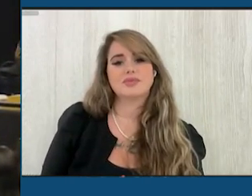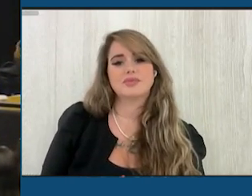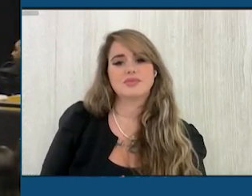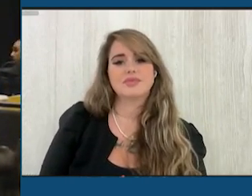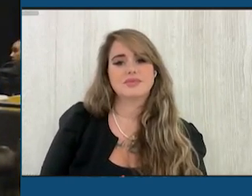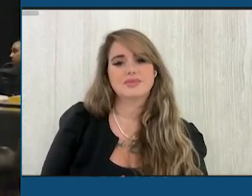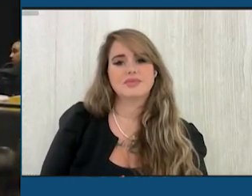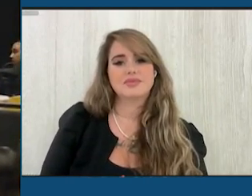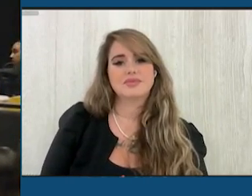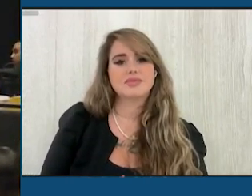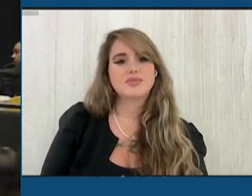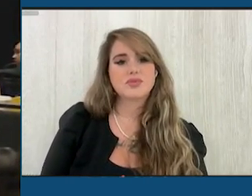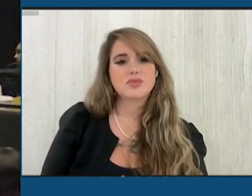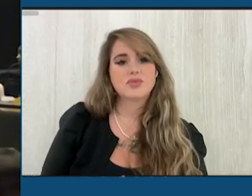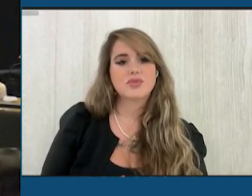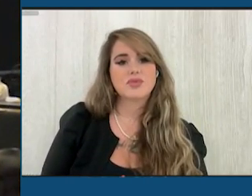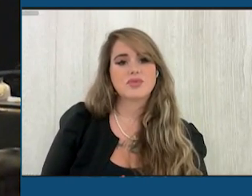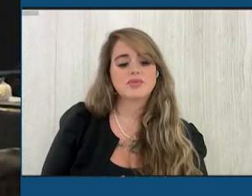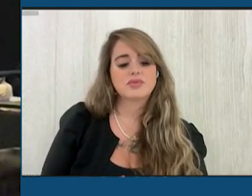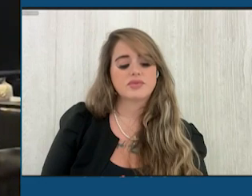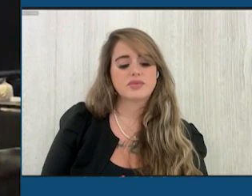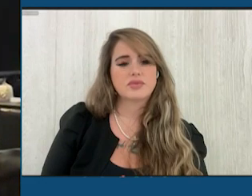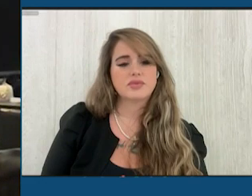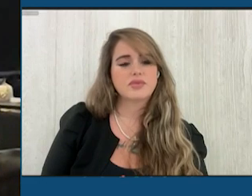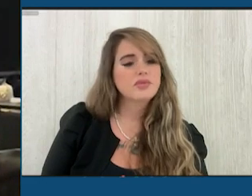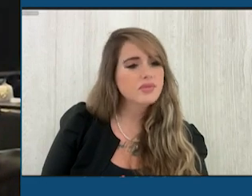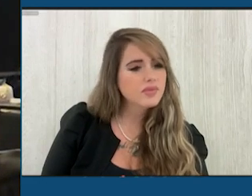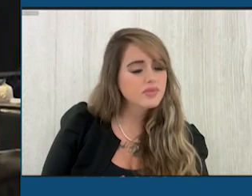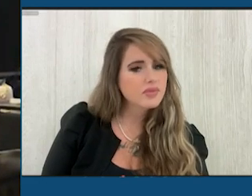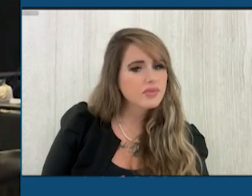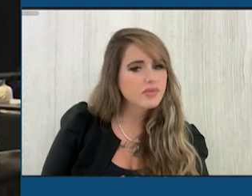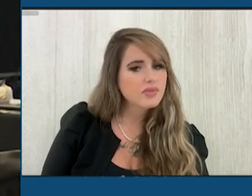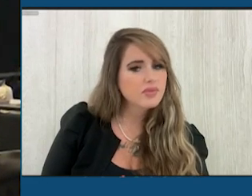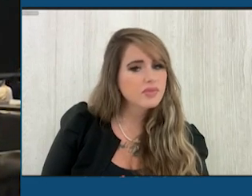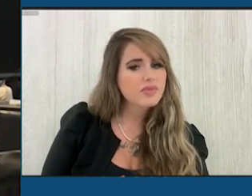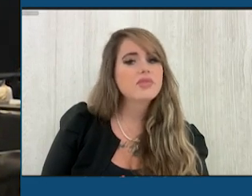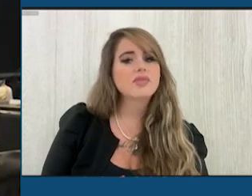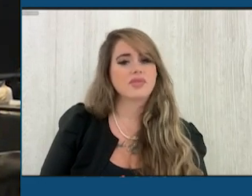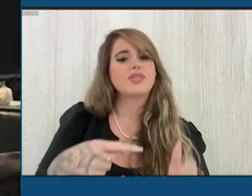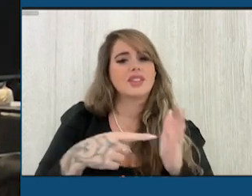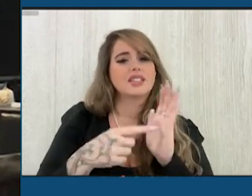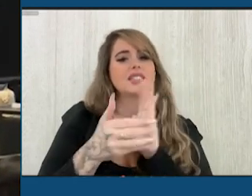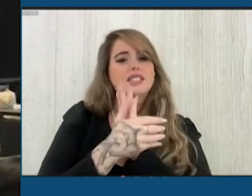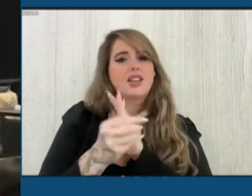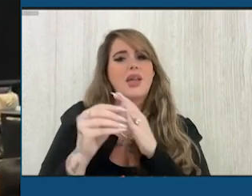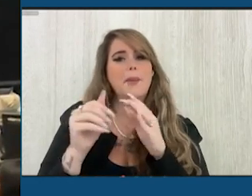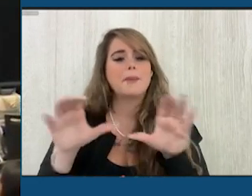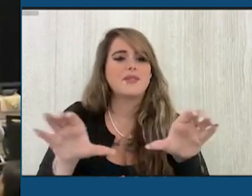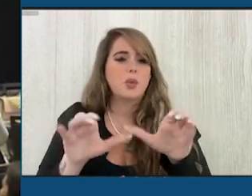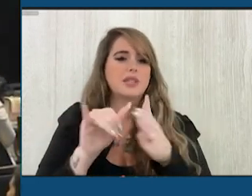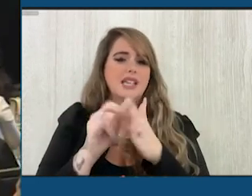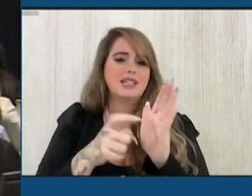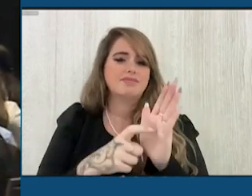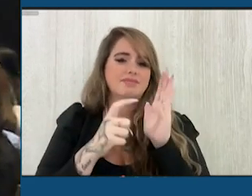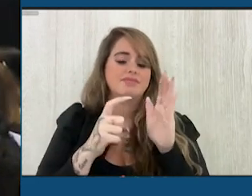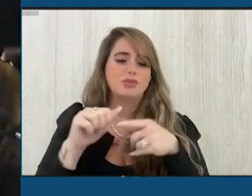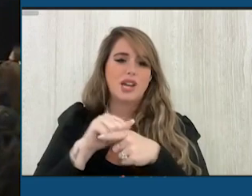It's not just a skill, it's also a performance that needs practice. It's a skill and a performance that needs practice. Yes?